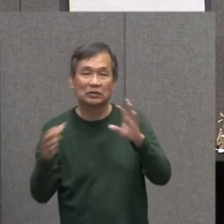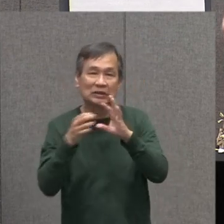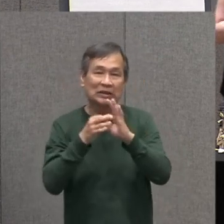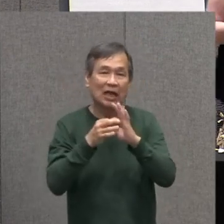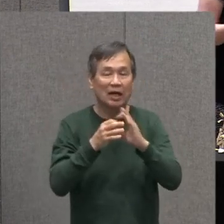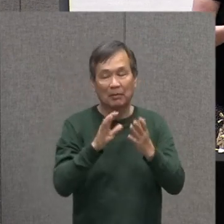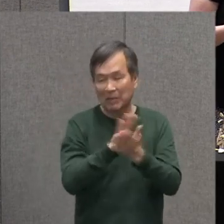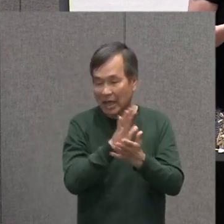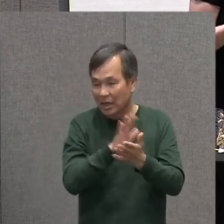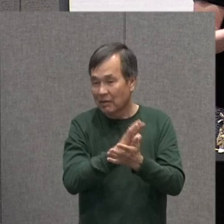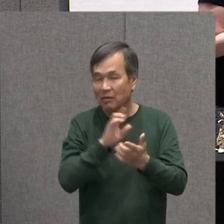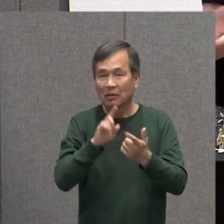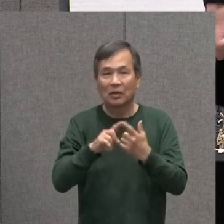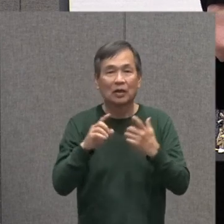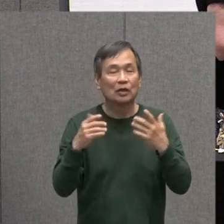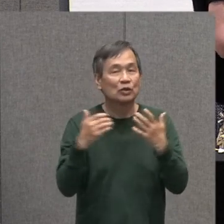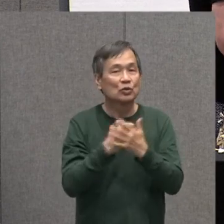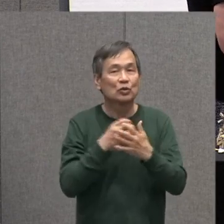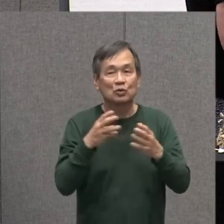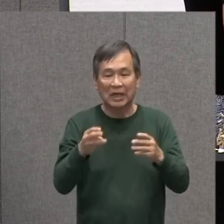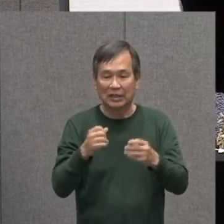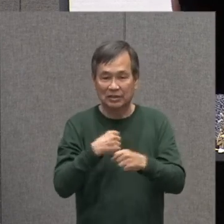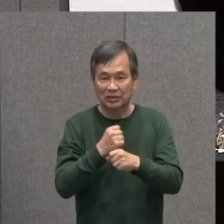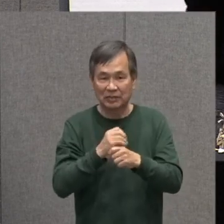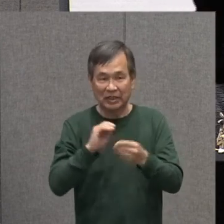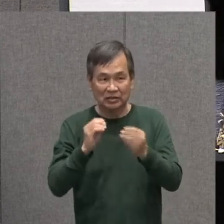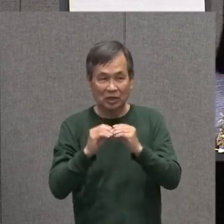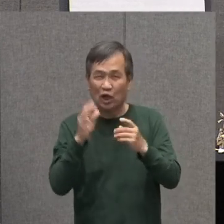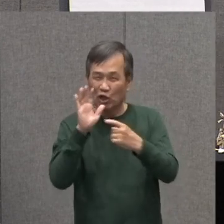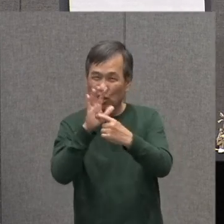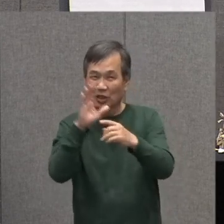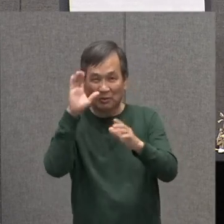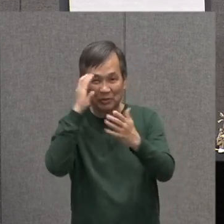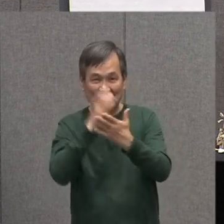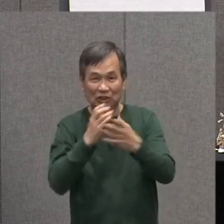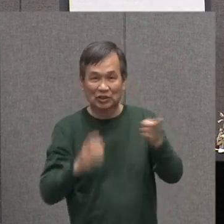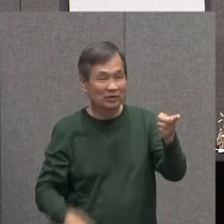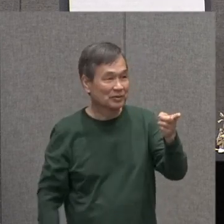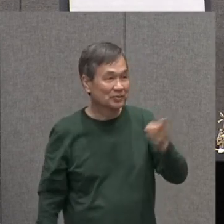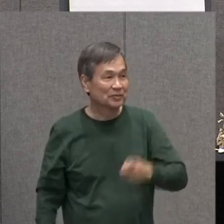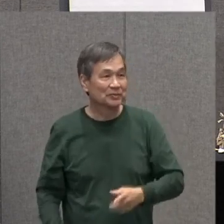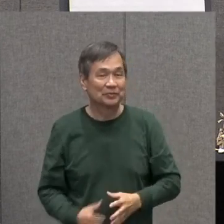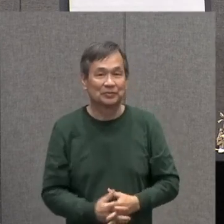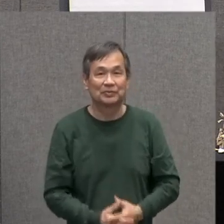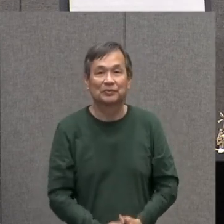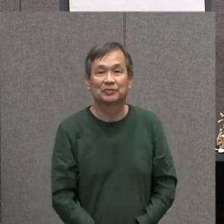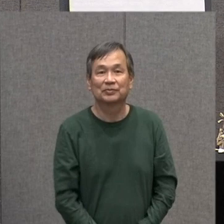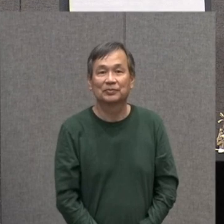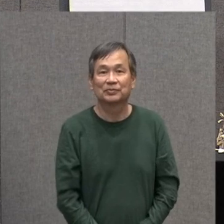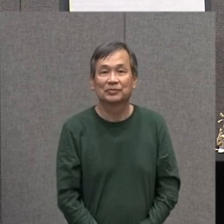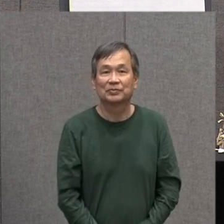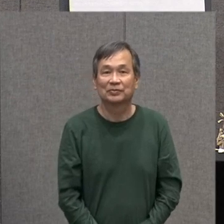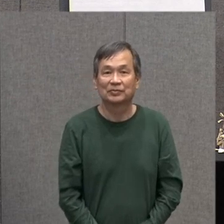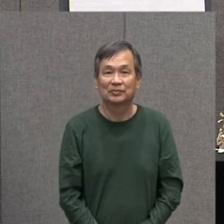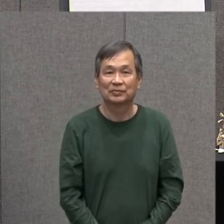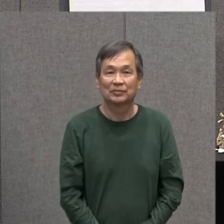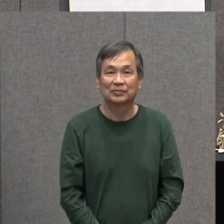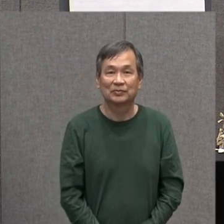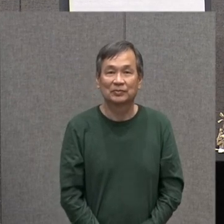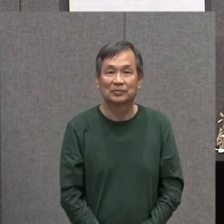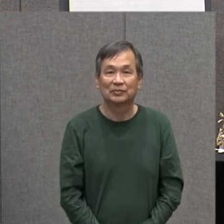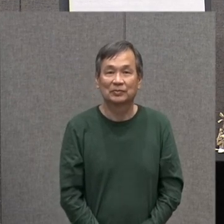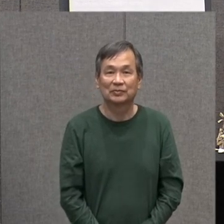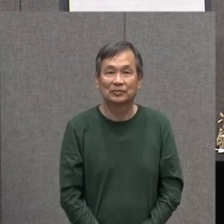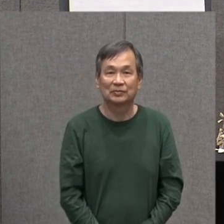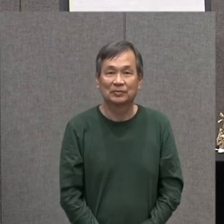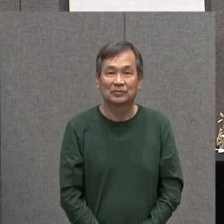out new ways to manipulate paper. So look at this one. Look at all these rolls. Wow. I know.